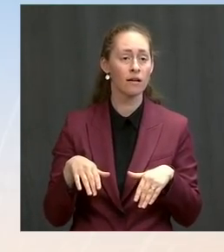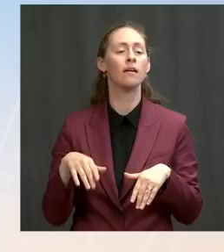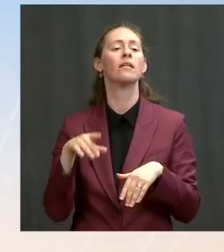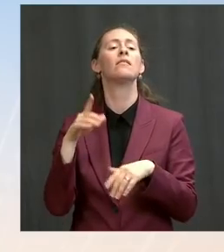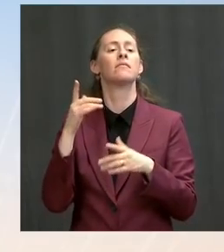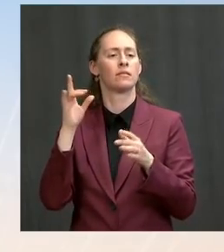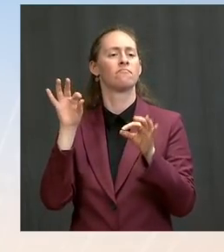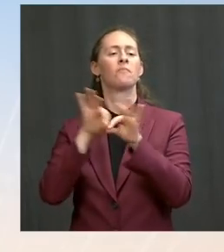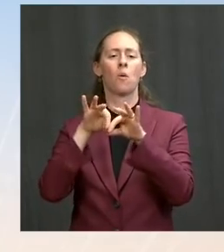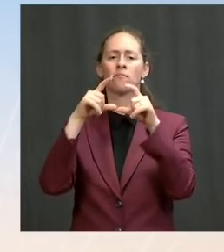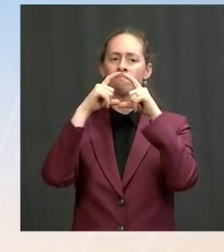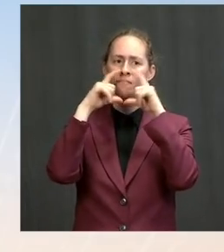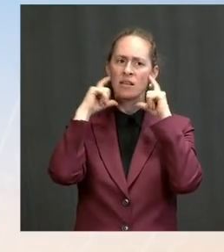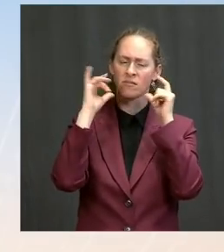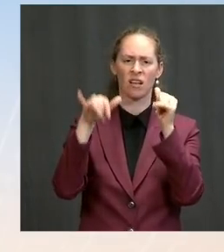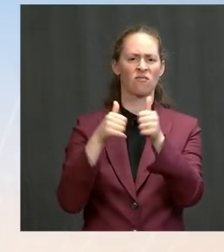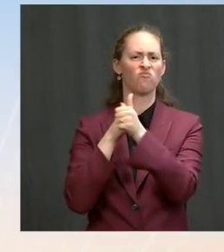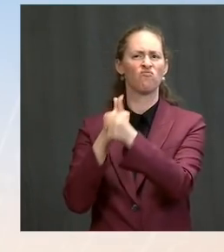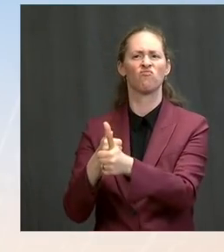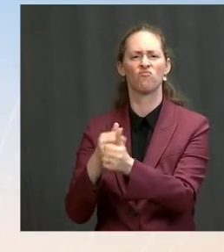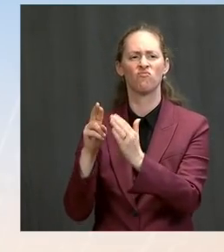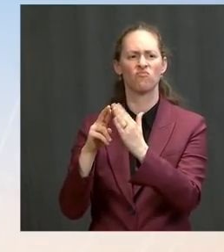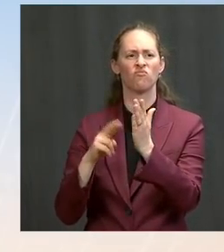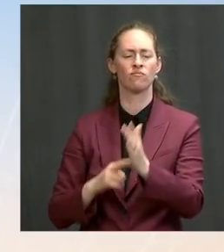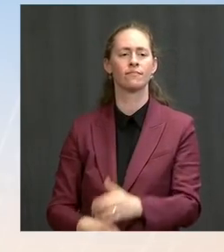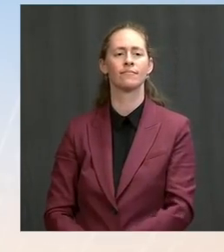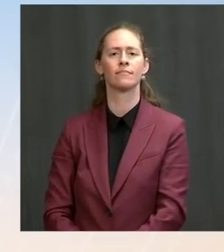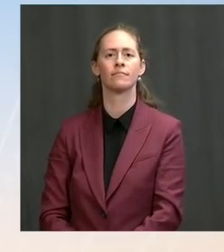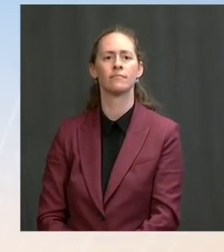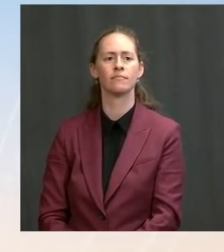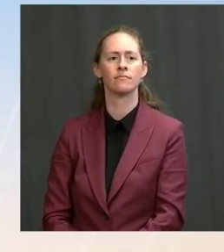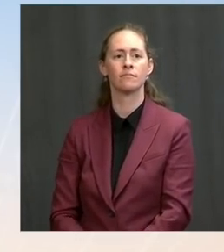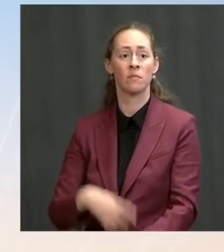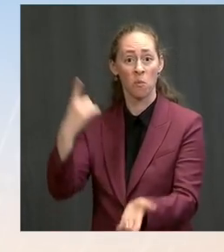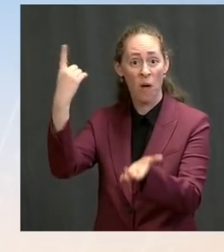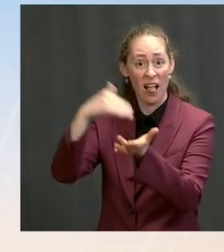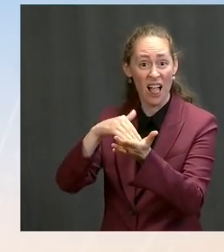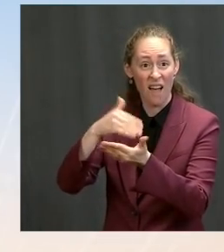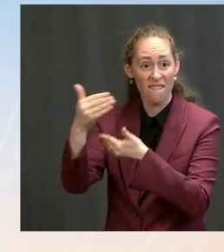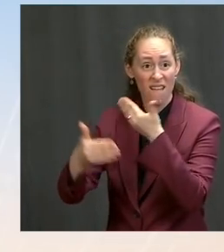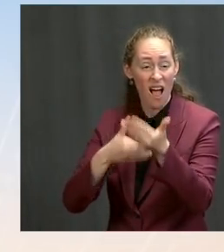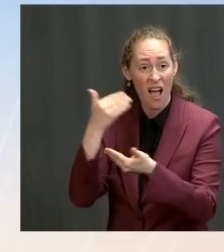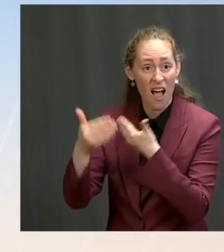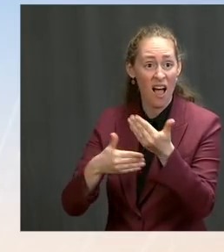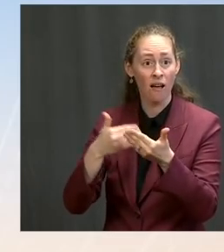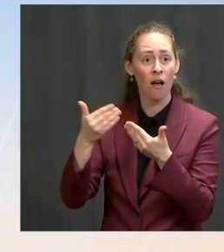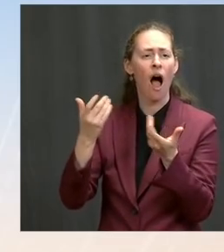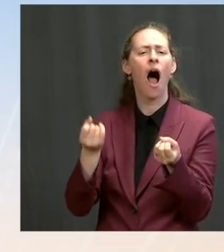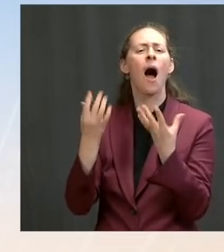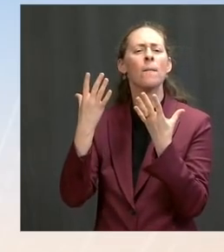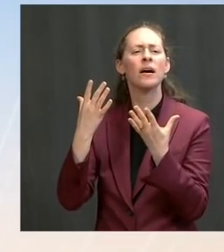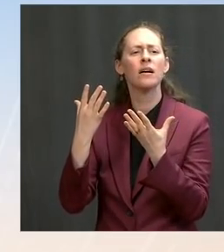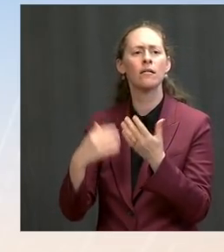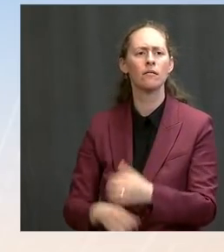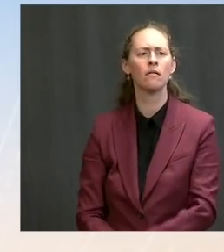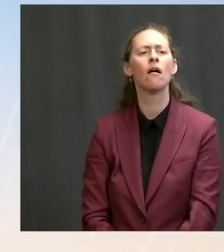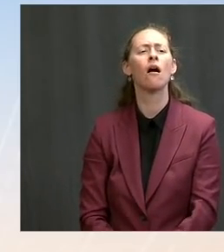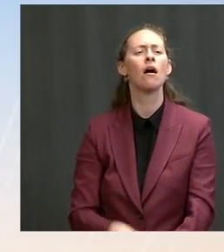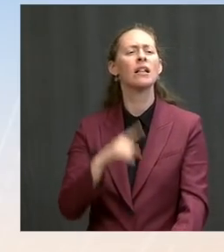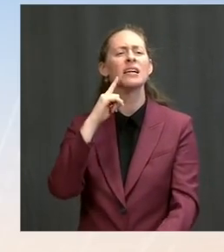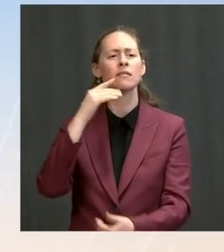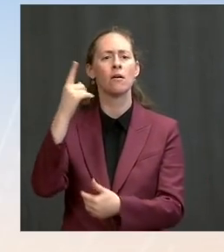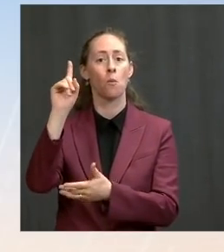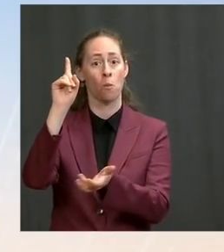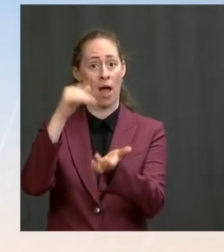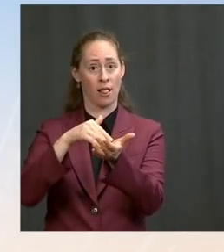that's been provided. And is it still, it was 1,000 invitations, or is 1,000 people expected? I believe it was 1,000 invitations. I